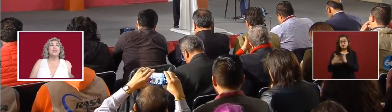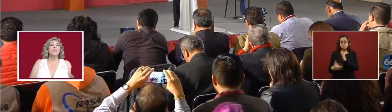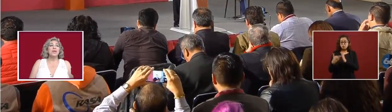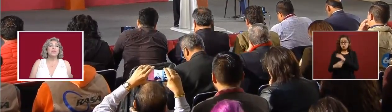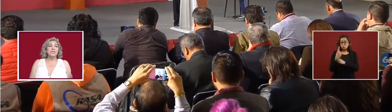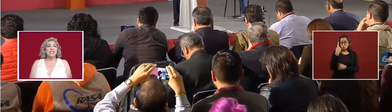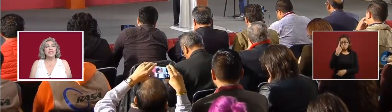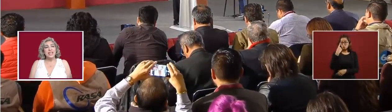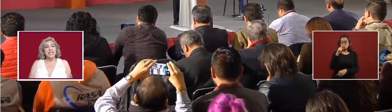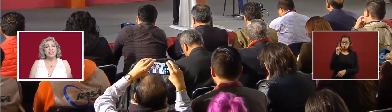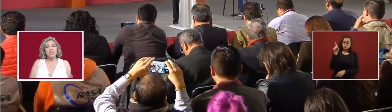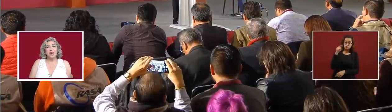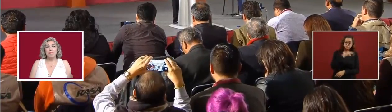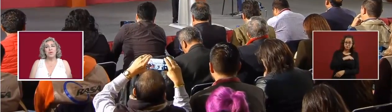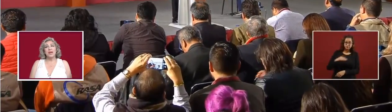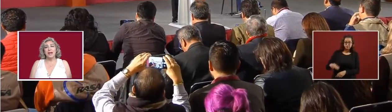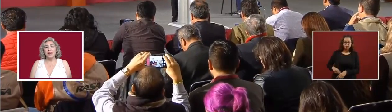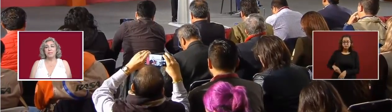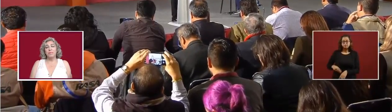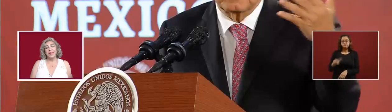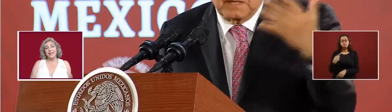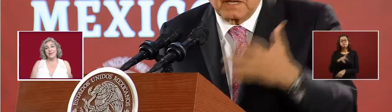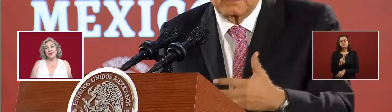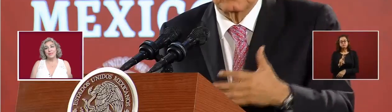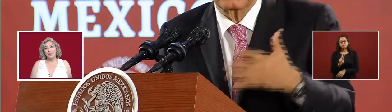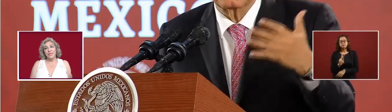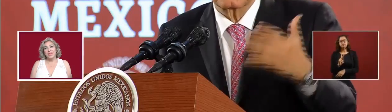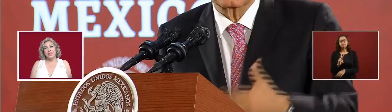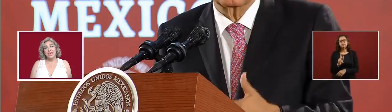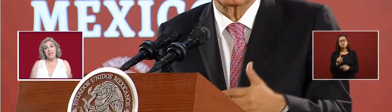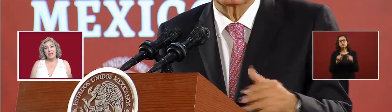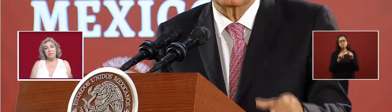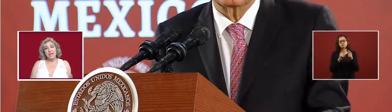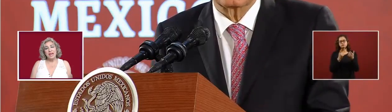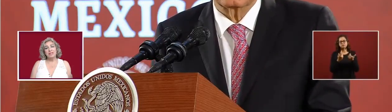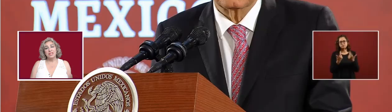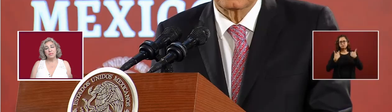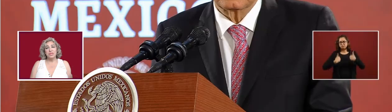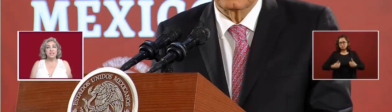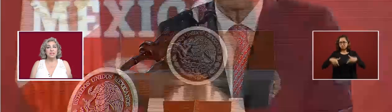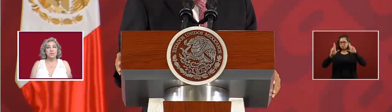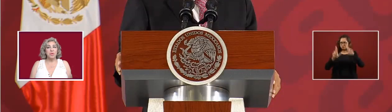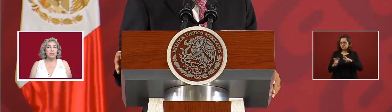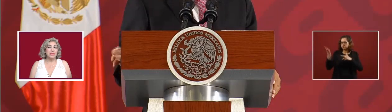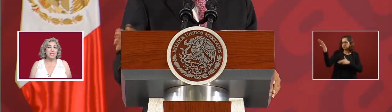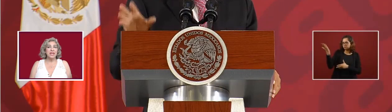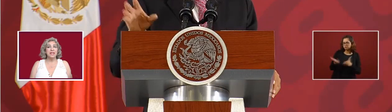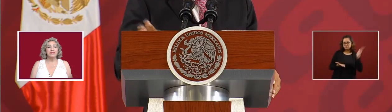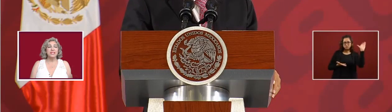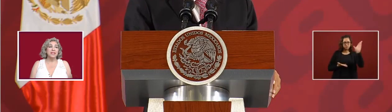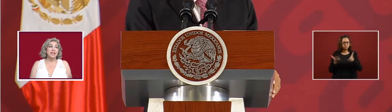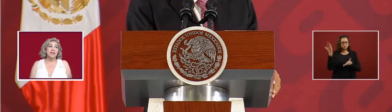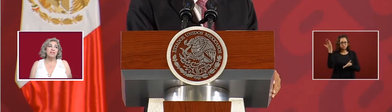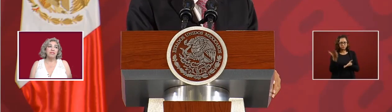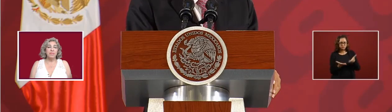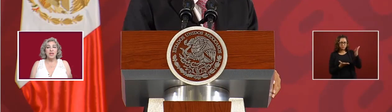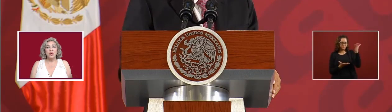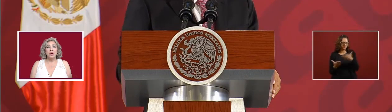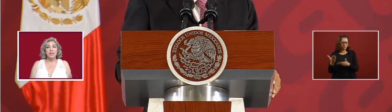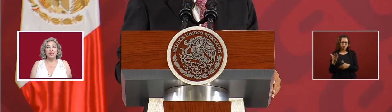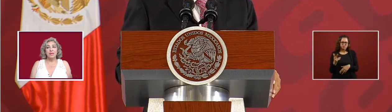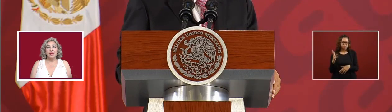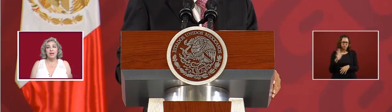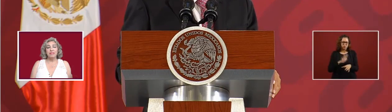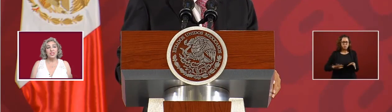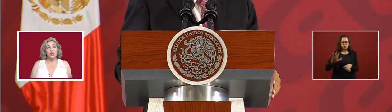And we still needed to go to Caborca, but they came down, some representatives from the